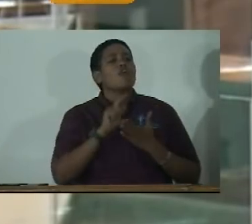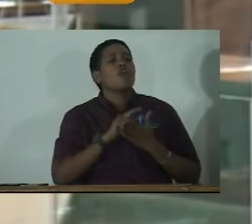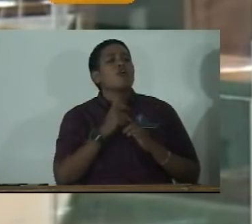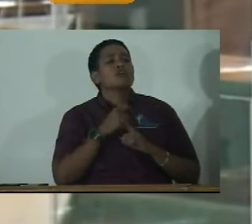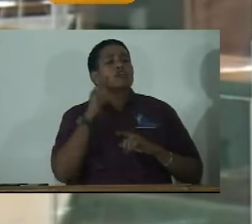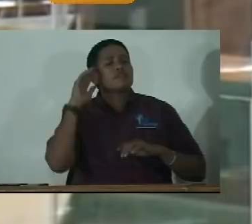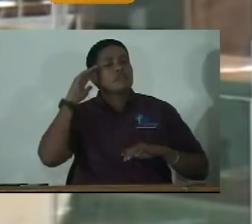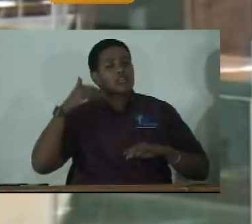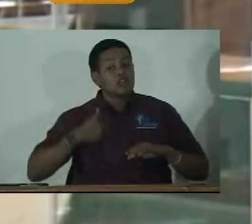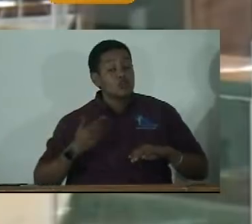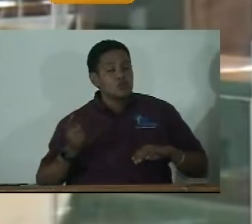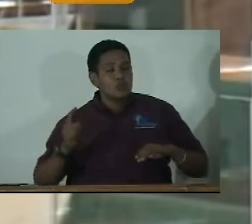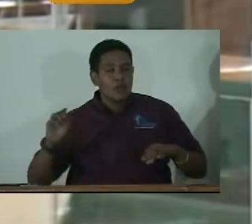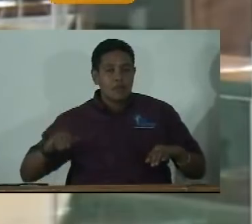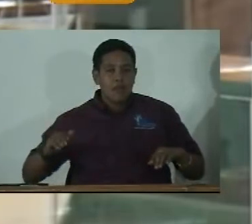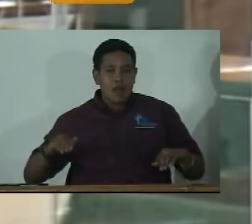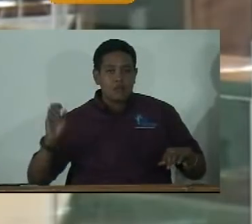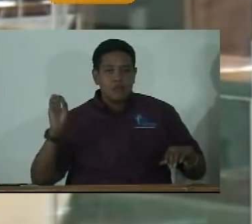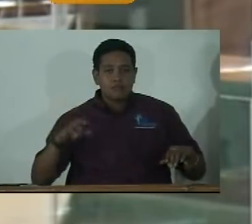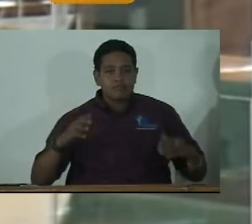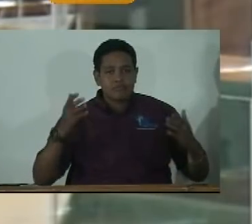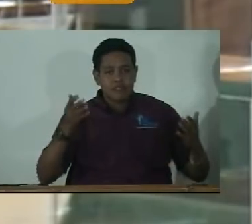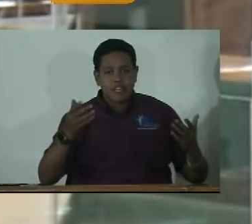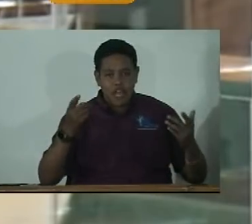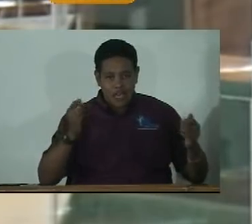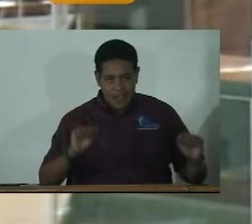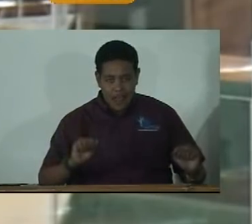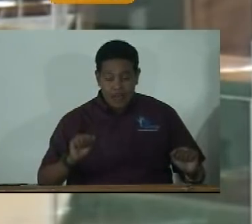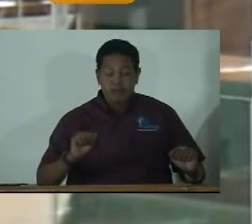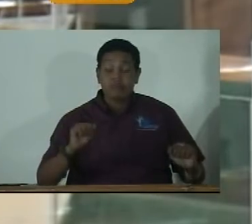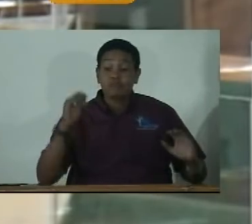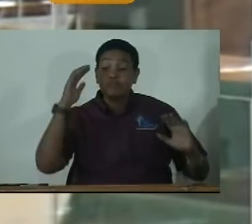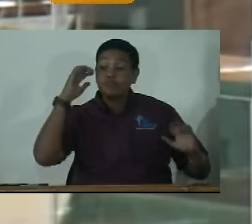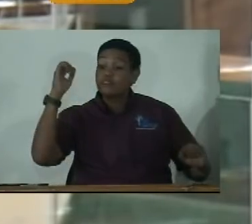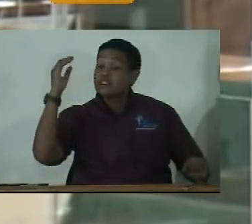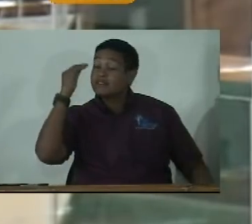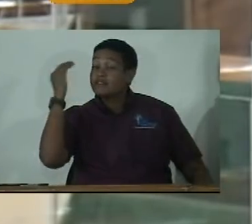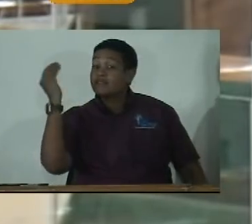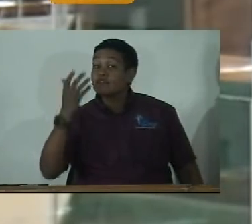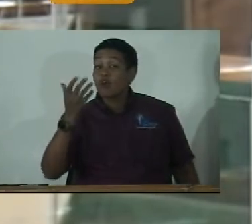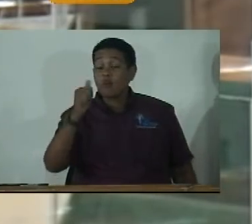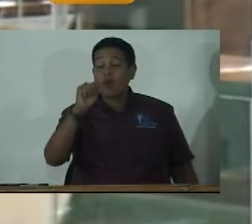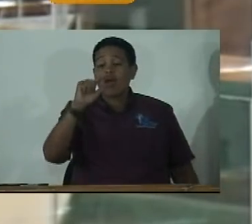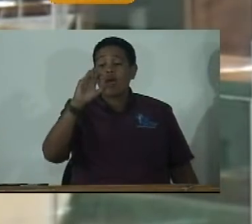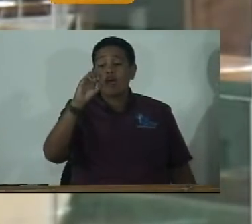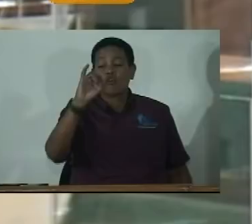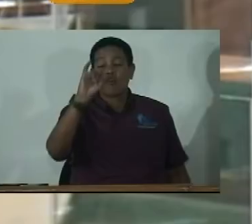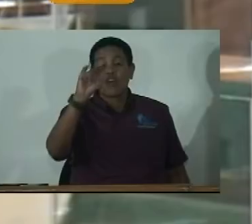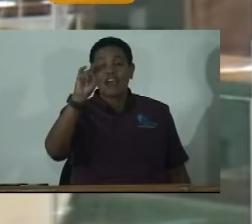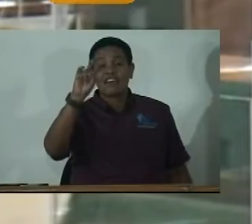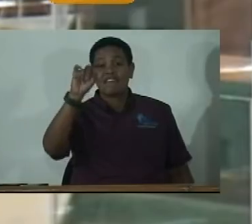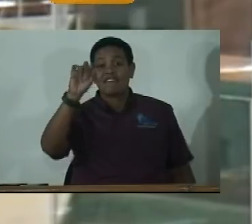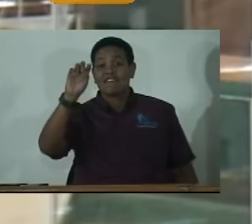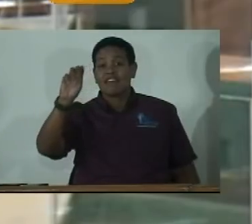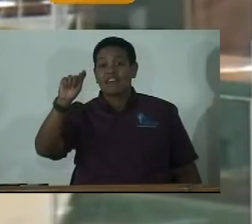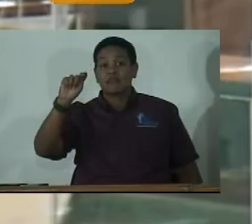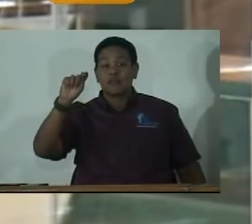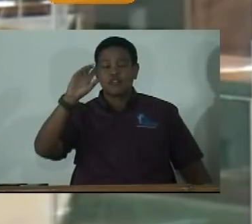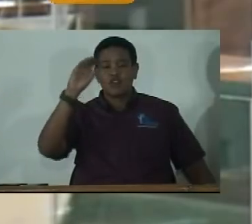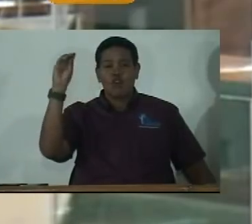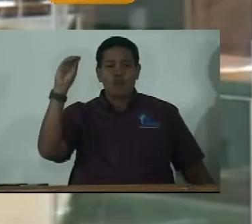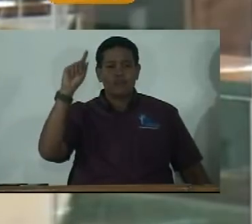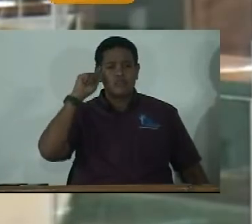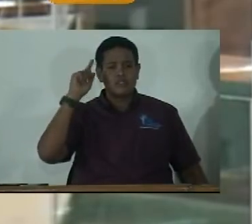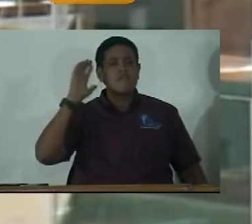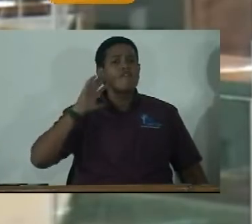introduced in the Houses of Parliament. Mr. President, the Agro-Investment Corporation, formerly the Agricultural